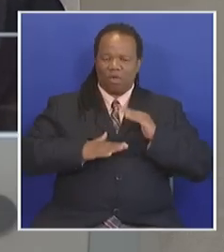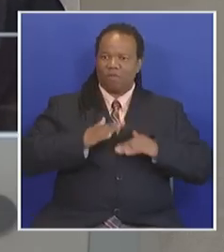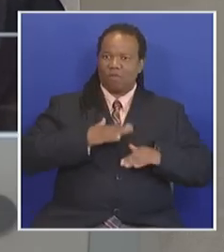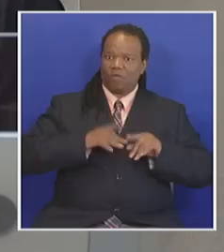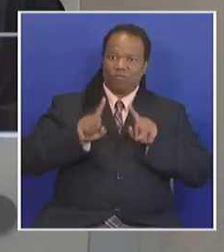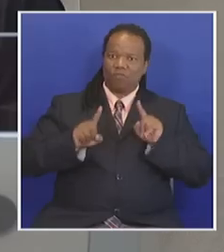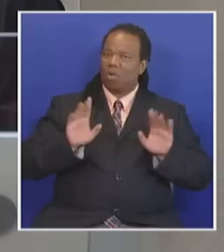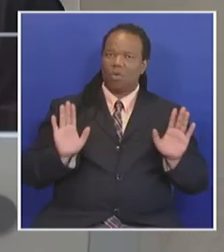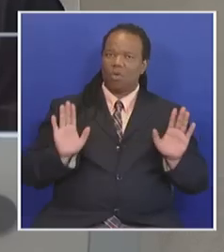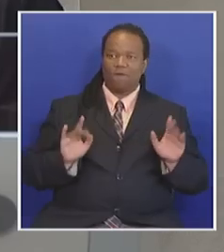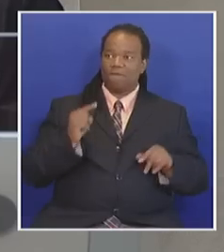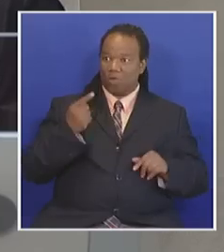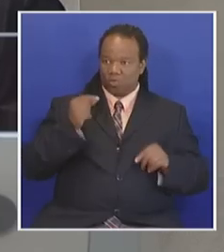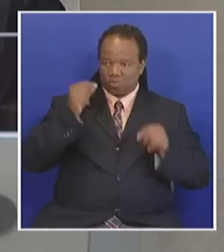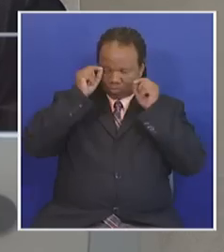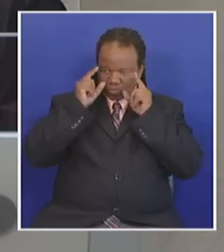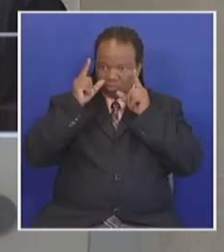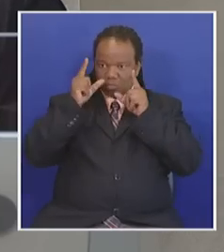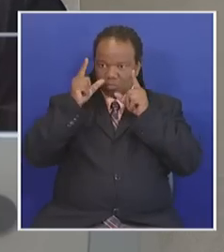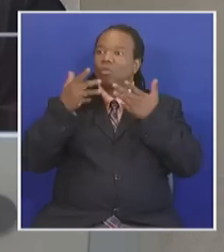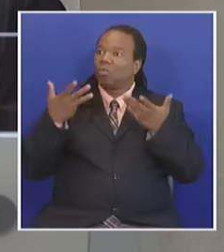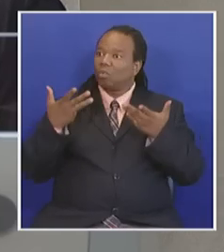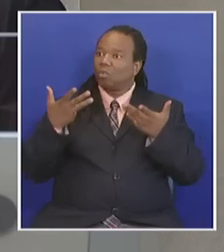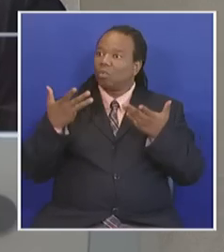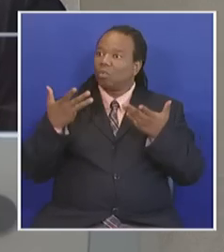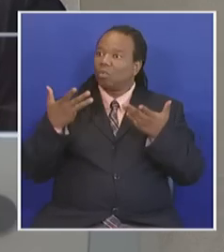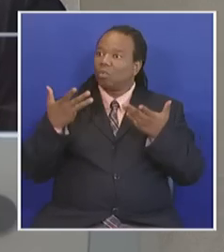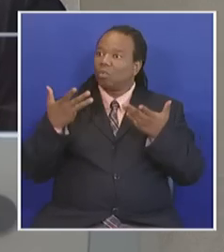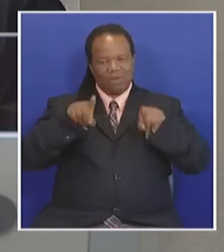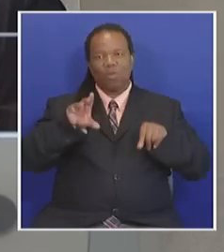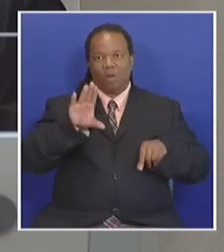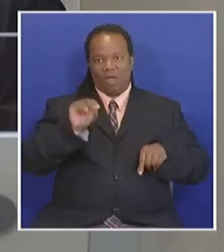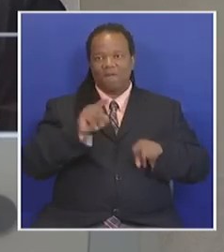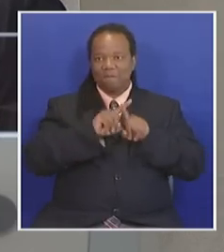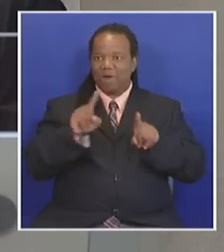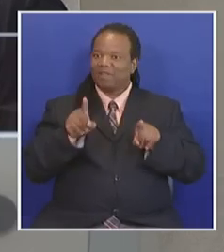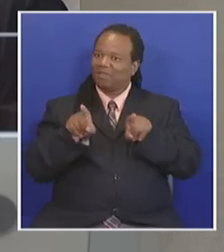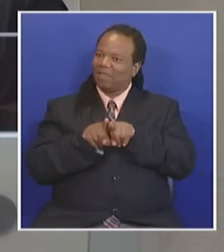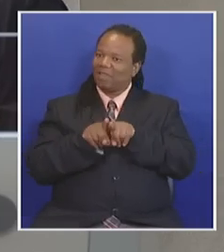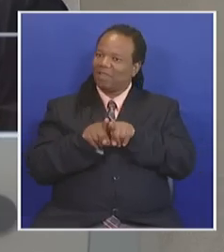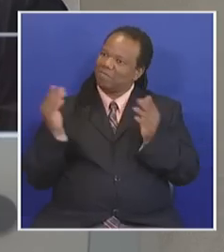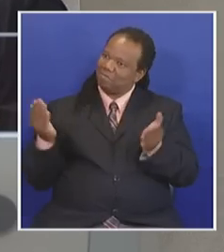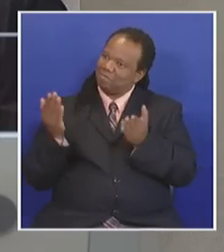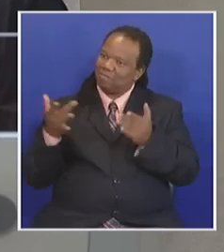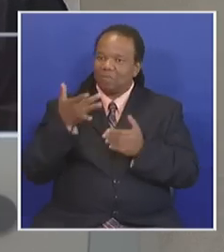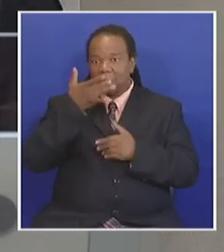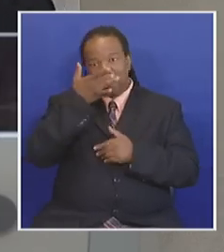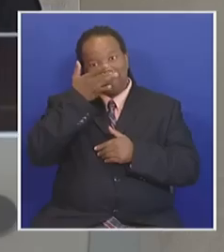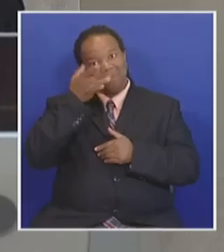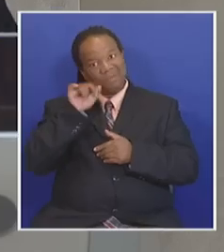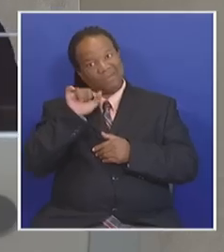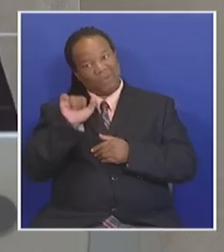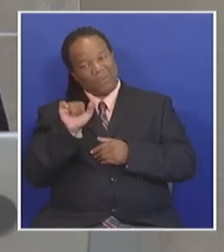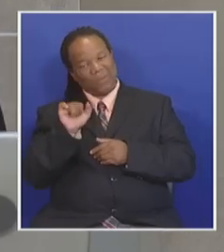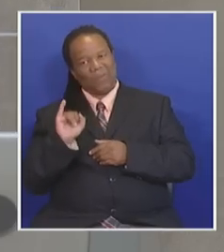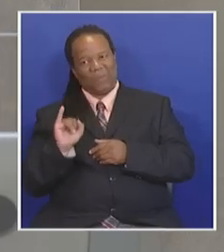in recognizing, respecting, and celebrating that diversity. Prejudice indeed is the child of ignorance.